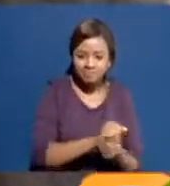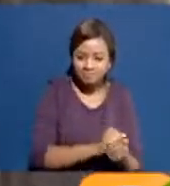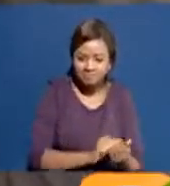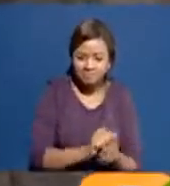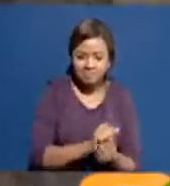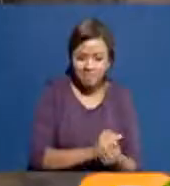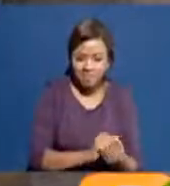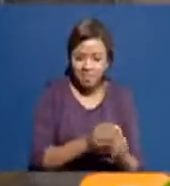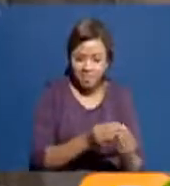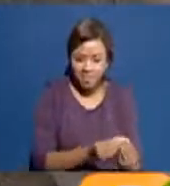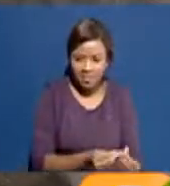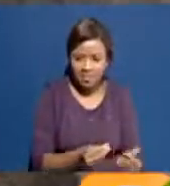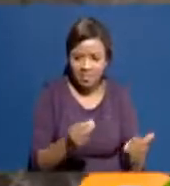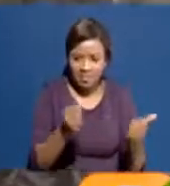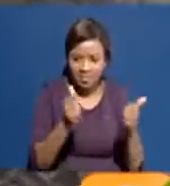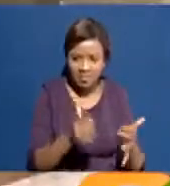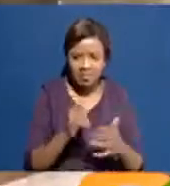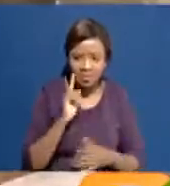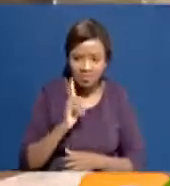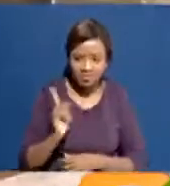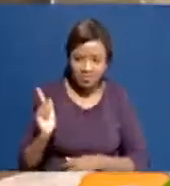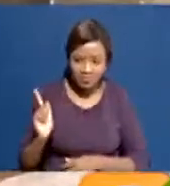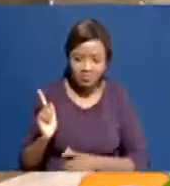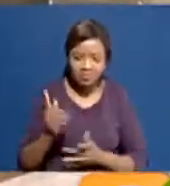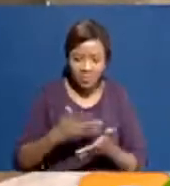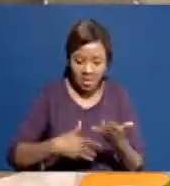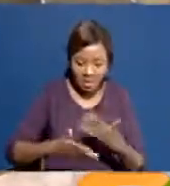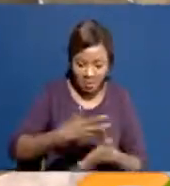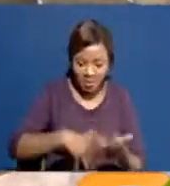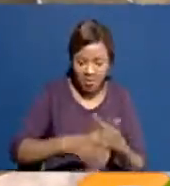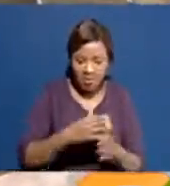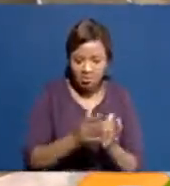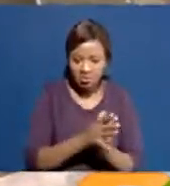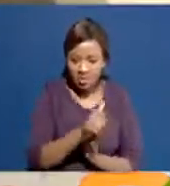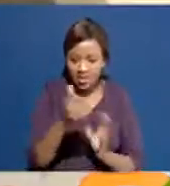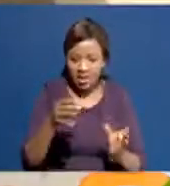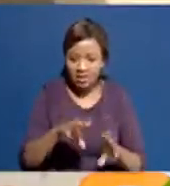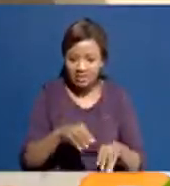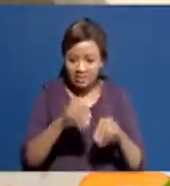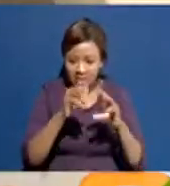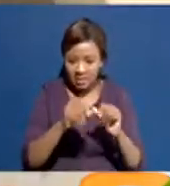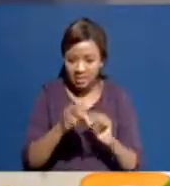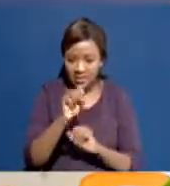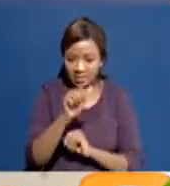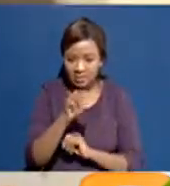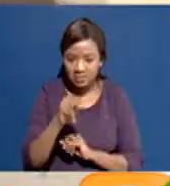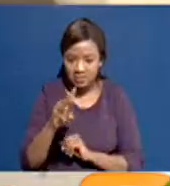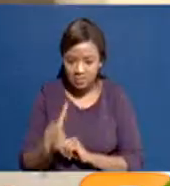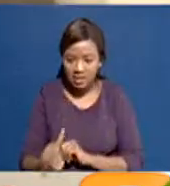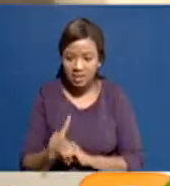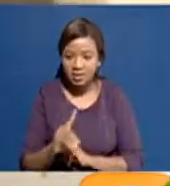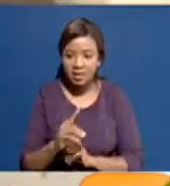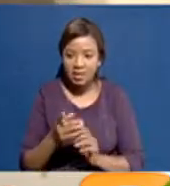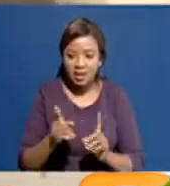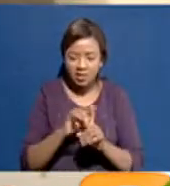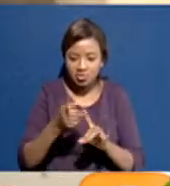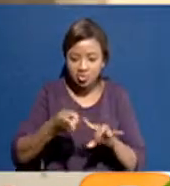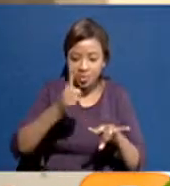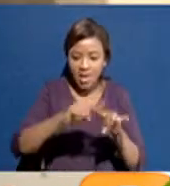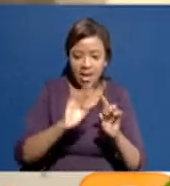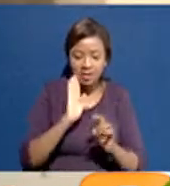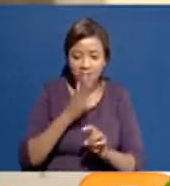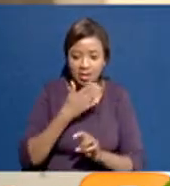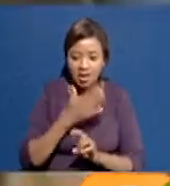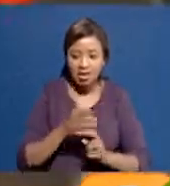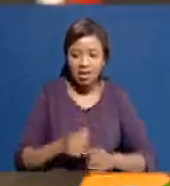crush the plastic into small particles. We mix them with an aggregate that is sand. That's where we also add color for the paver, for